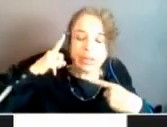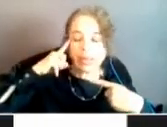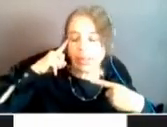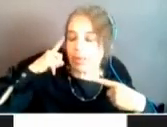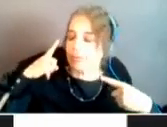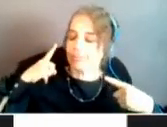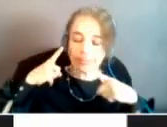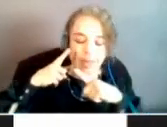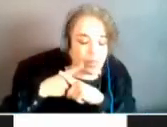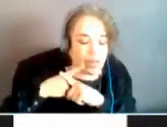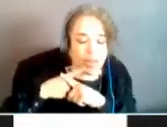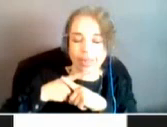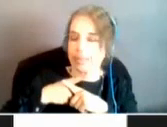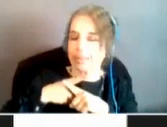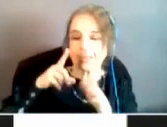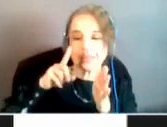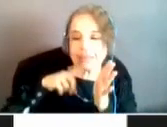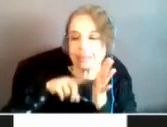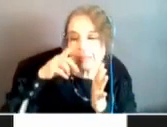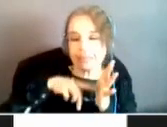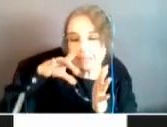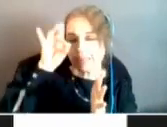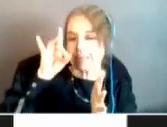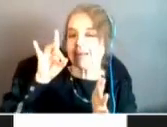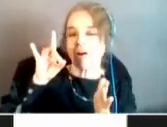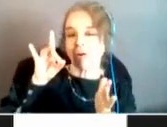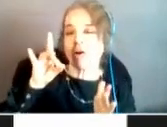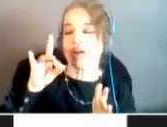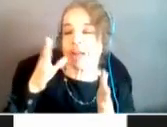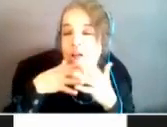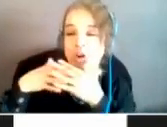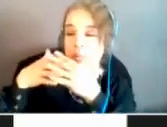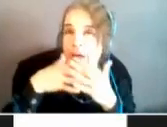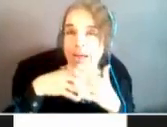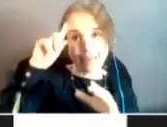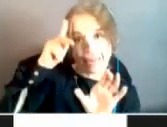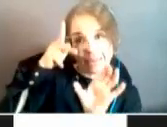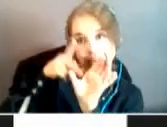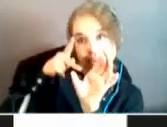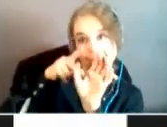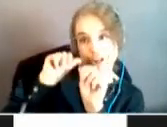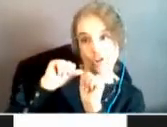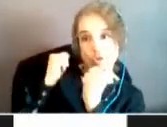is in the Diagnostic and Statistical Manual of the American Psychiatric Association.